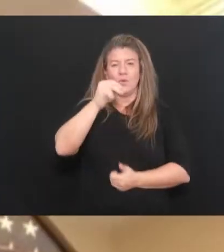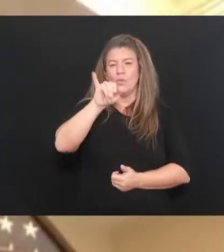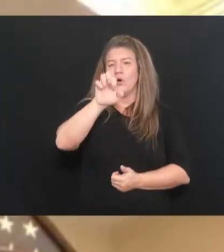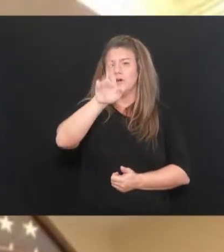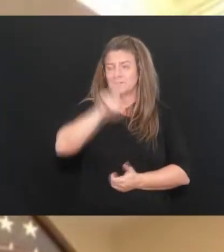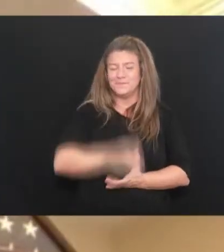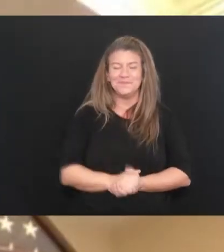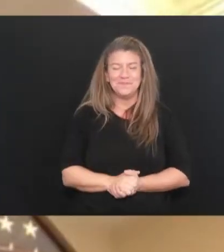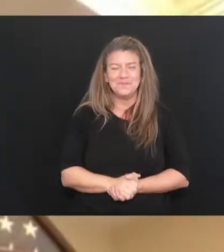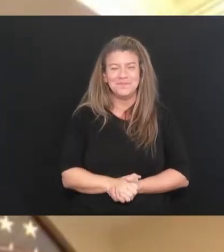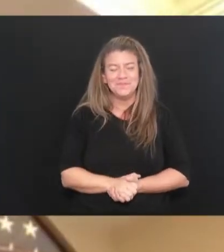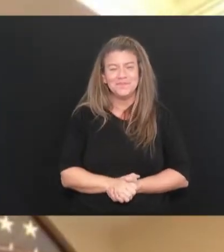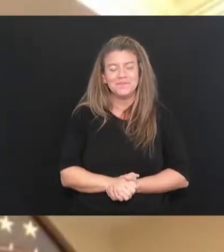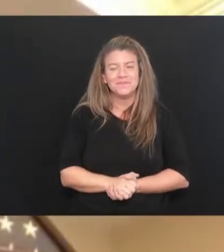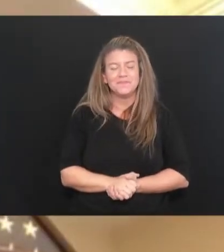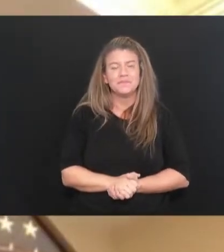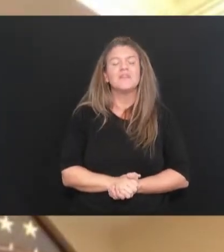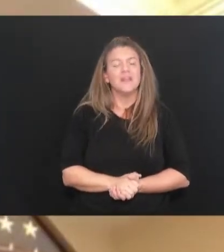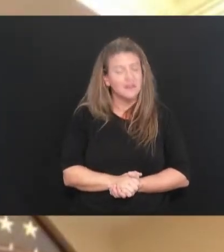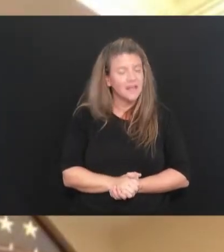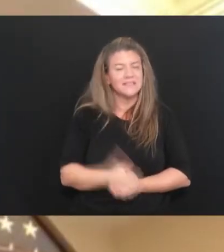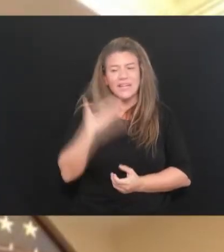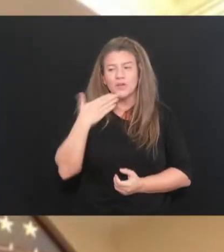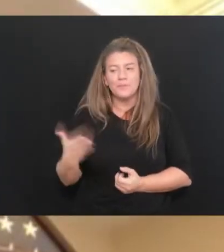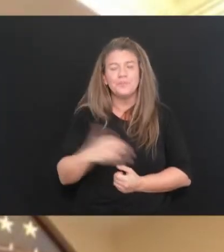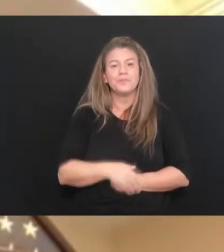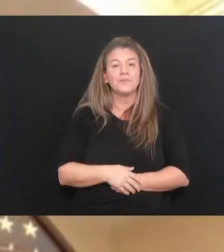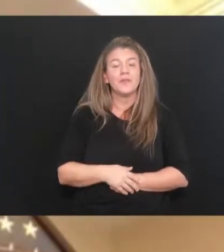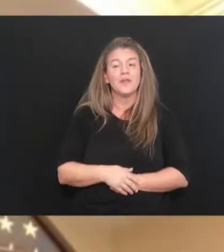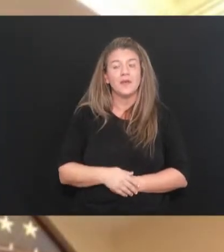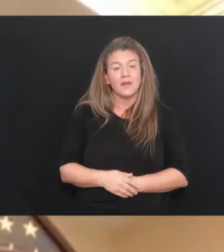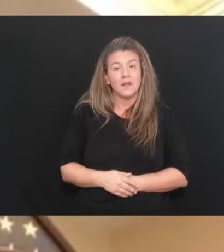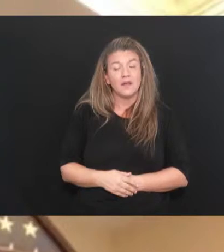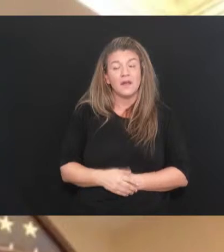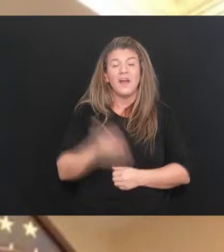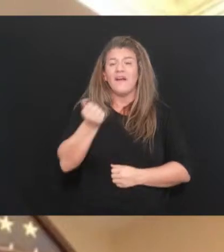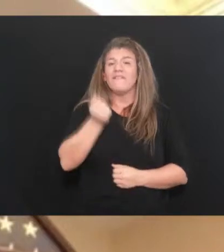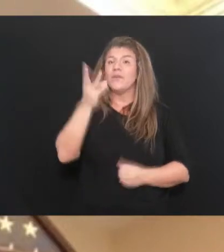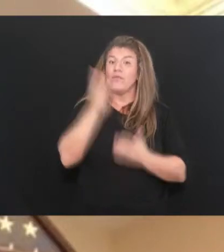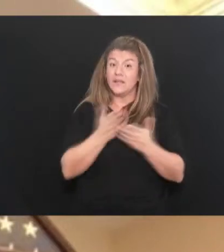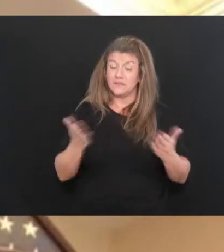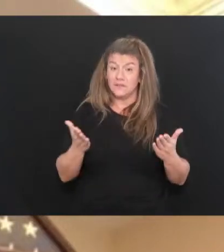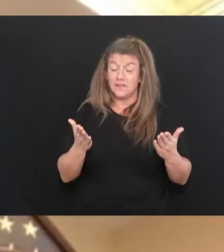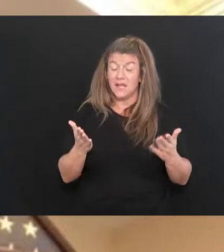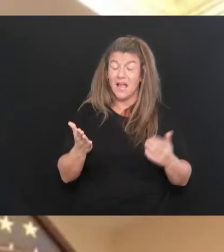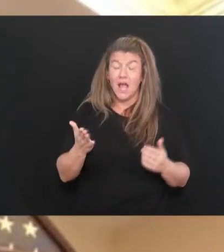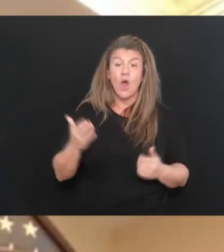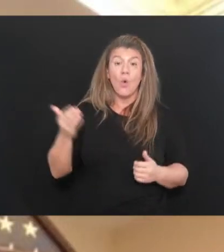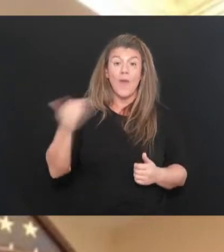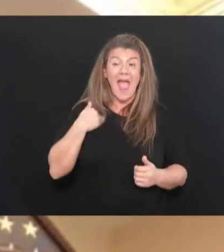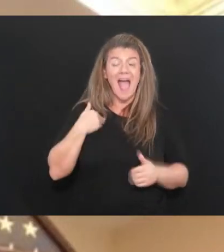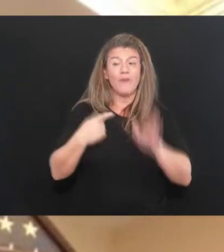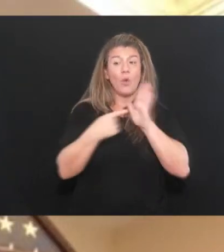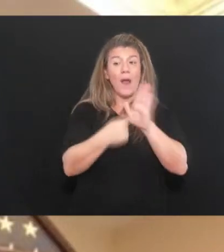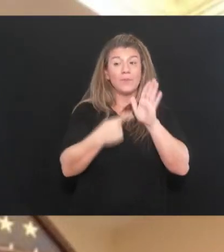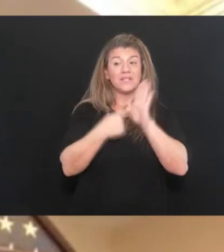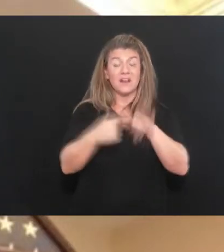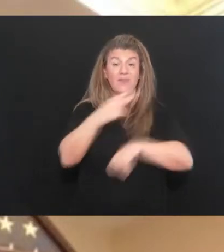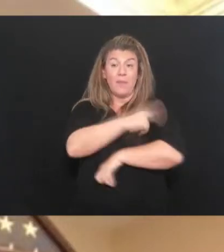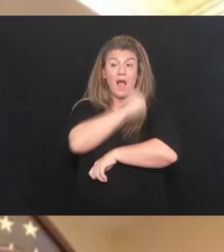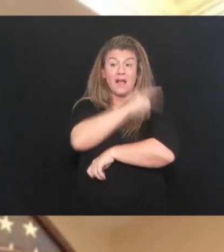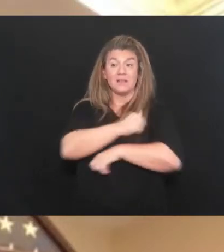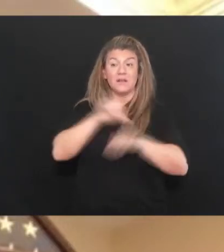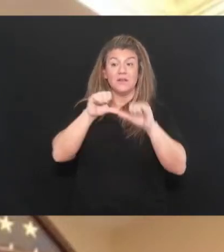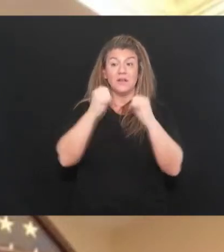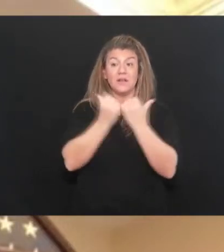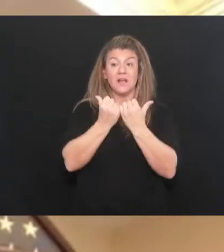Yes, thank you, Clay. So Kenny, a couple of things. We have a representative from the Hospital